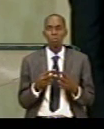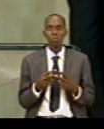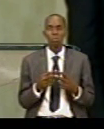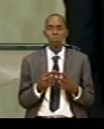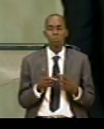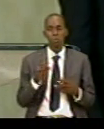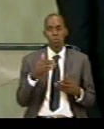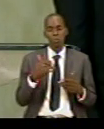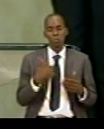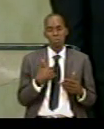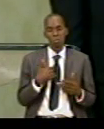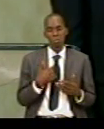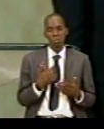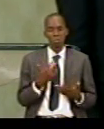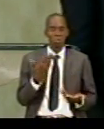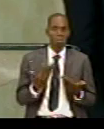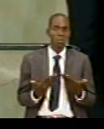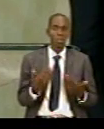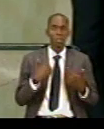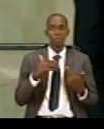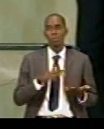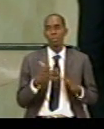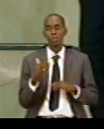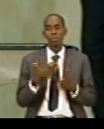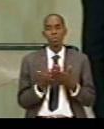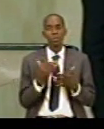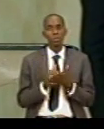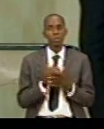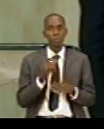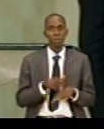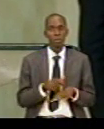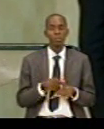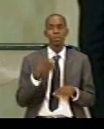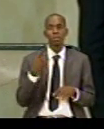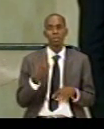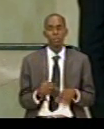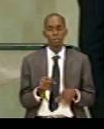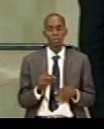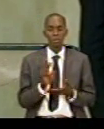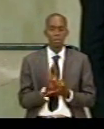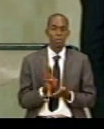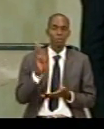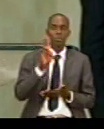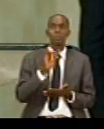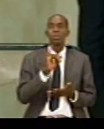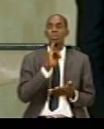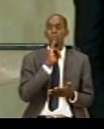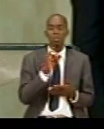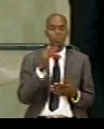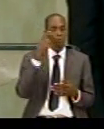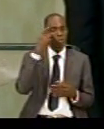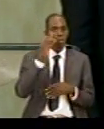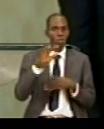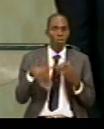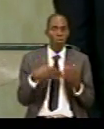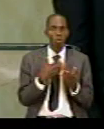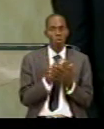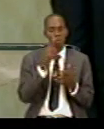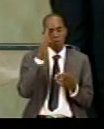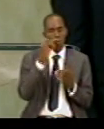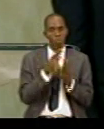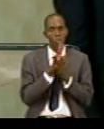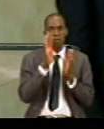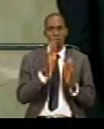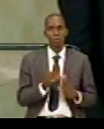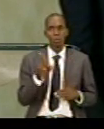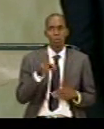passed on, the rapture is meant for every saint. You must not miss